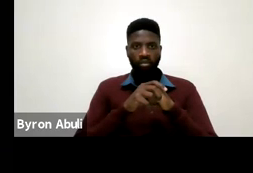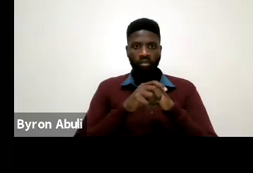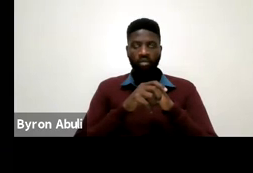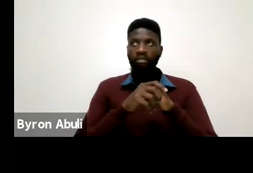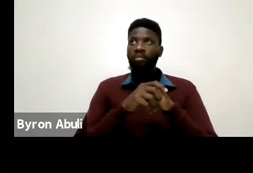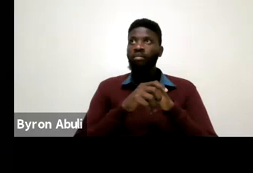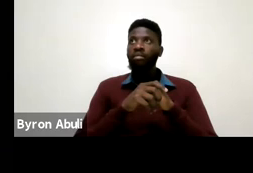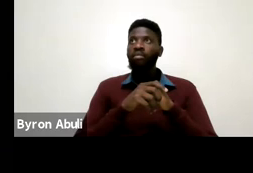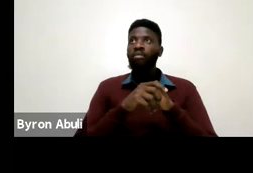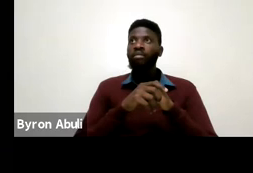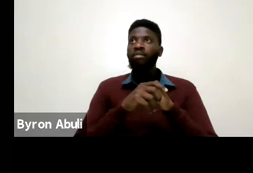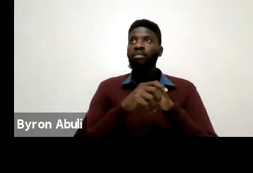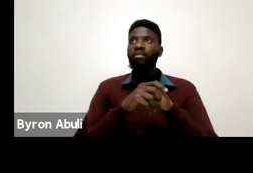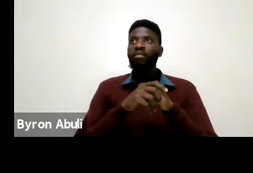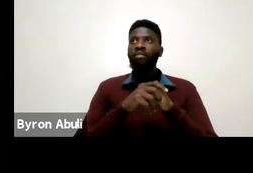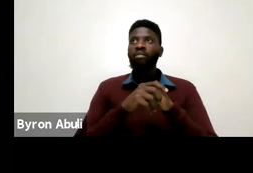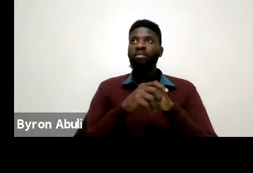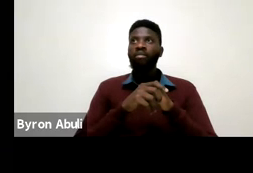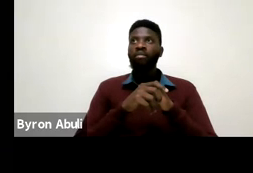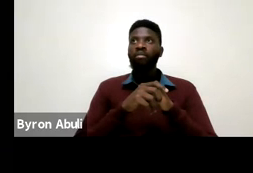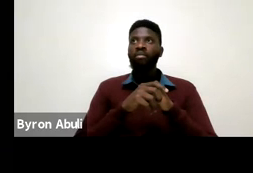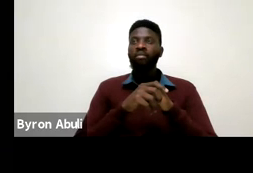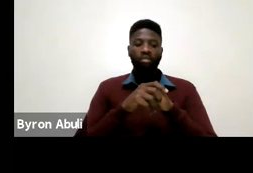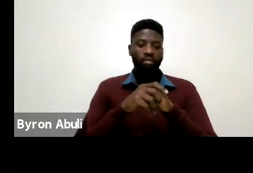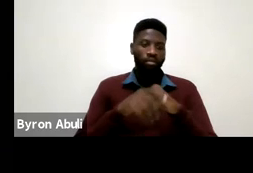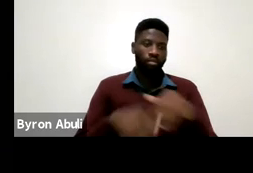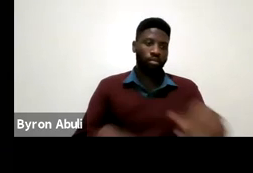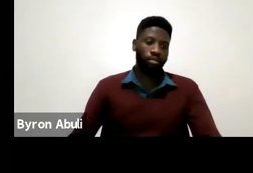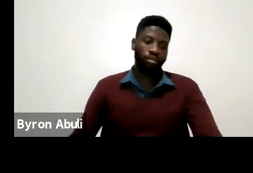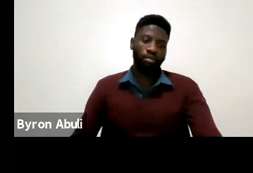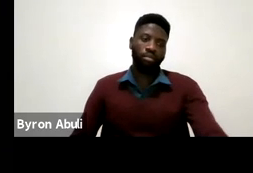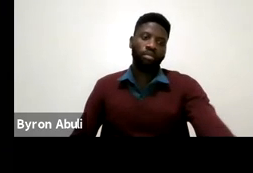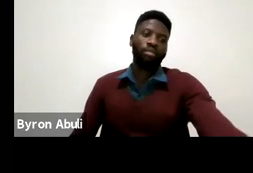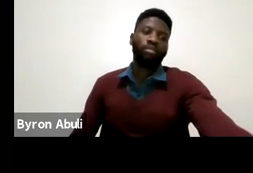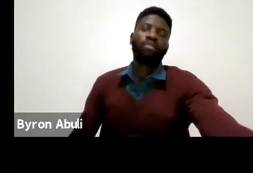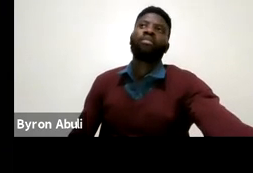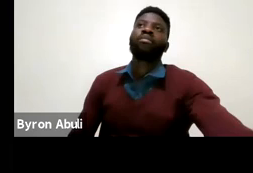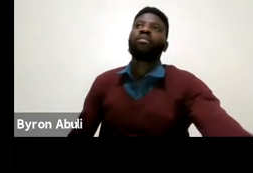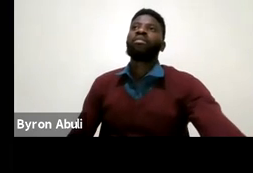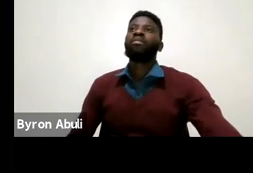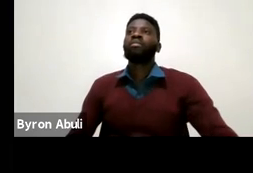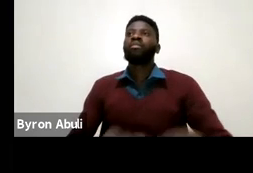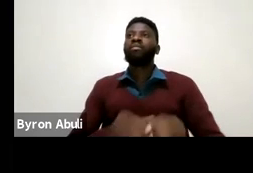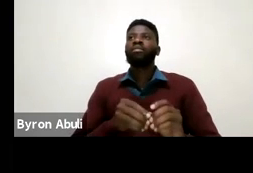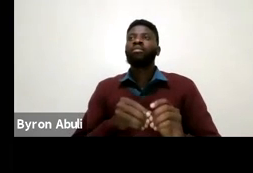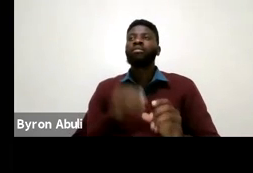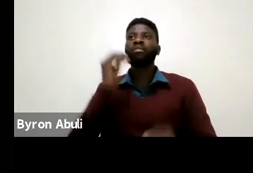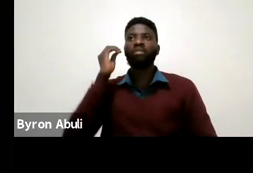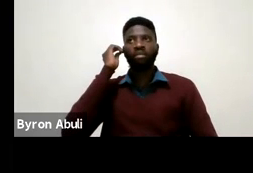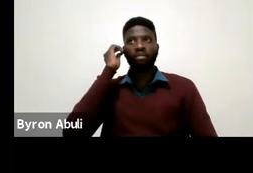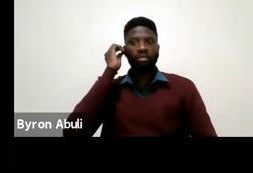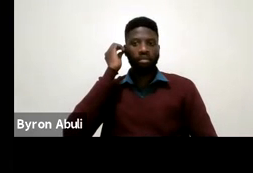life. You got your life goals on a blueprint, but then I bet self-discipline, consistency, and staying